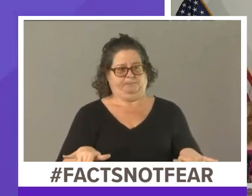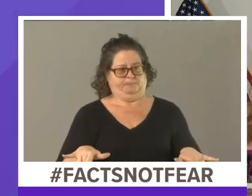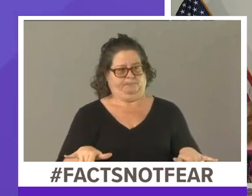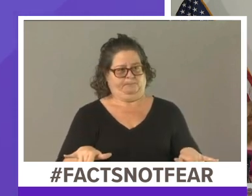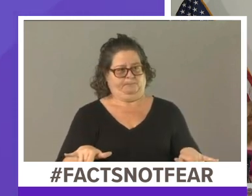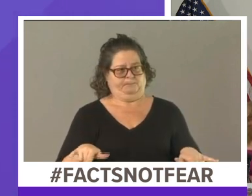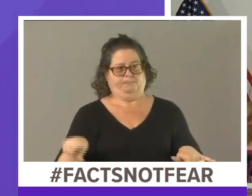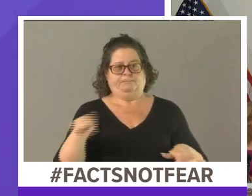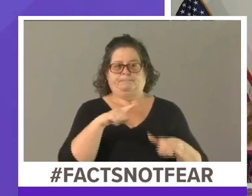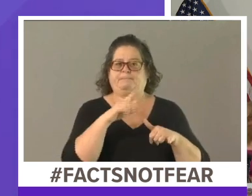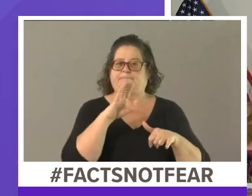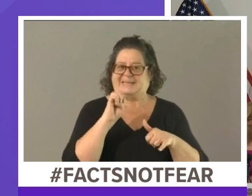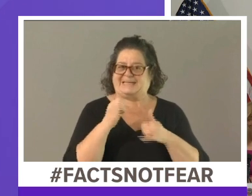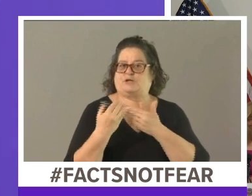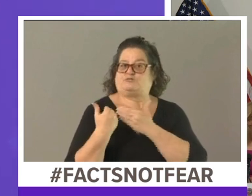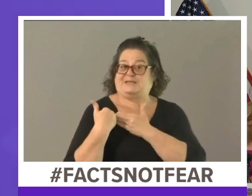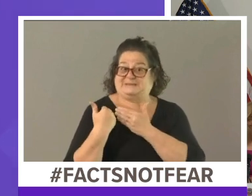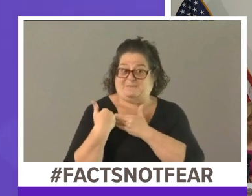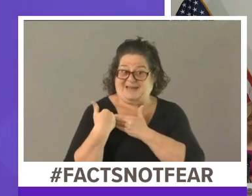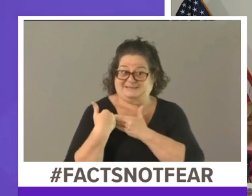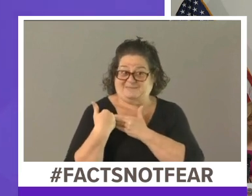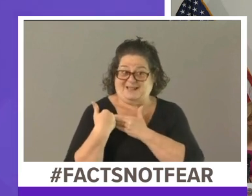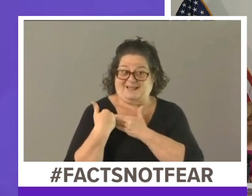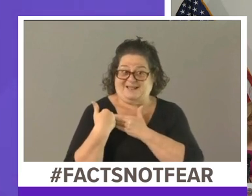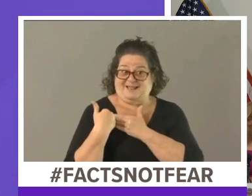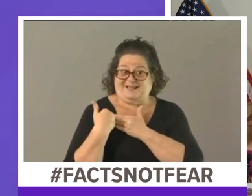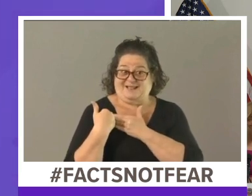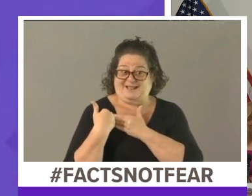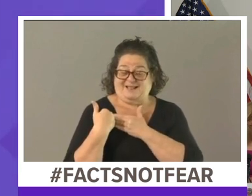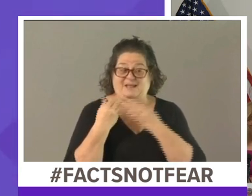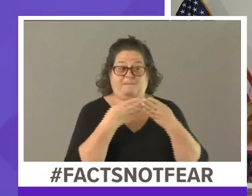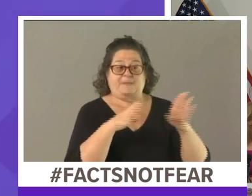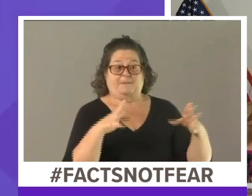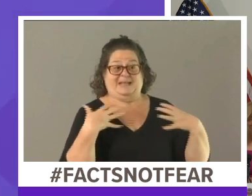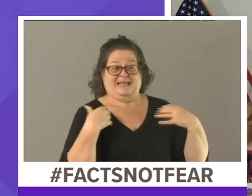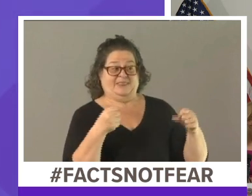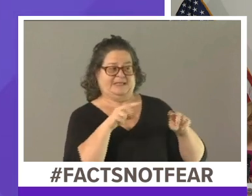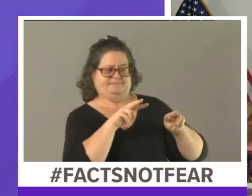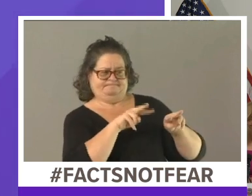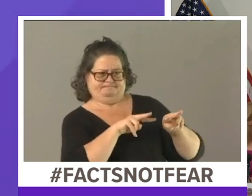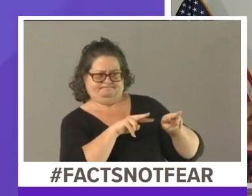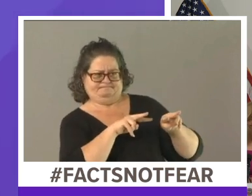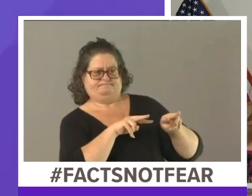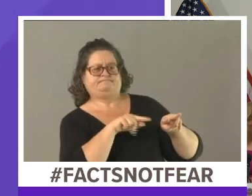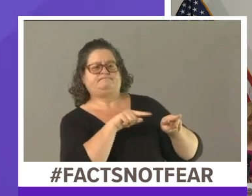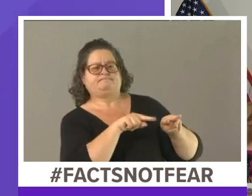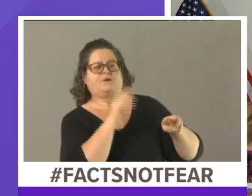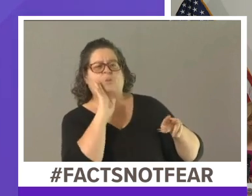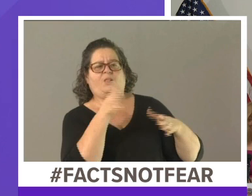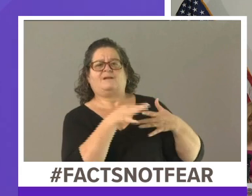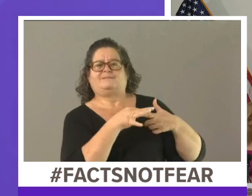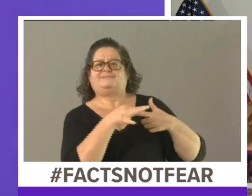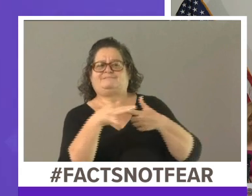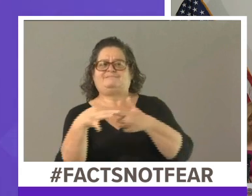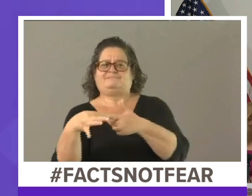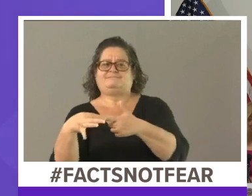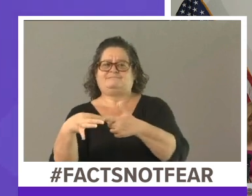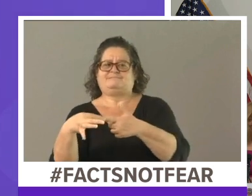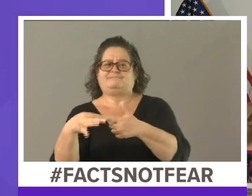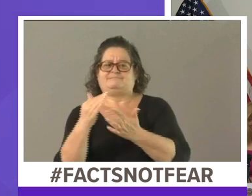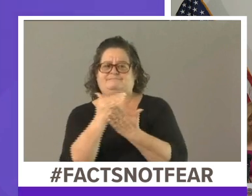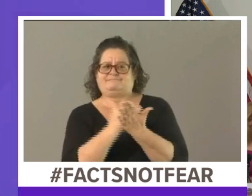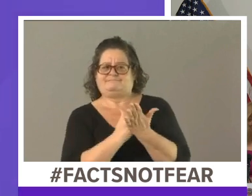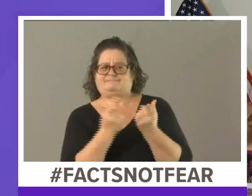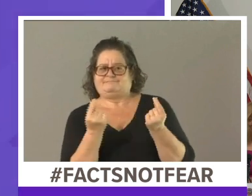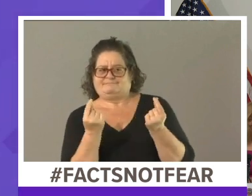to be guided by public health. We are going to dramatically ramp up our testing